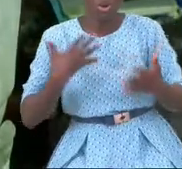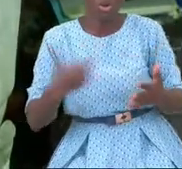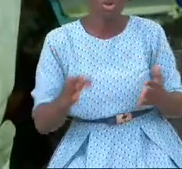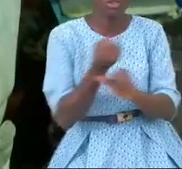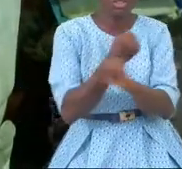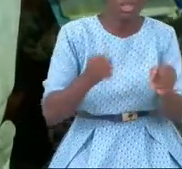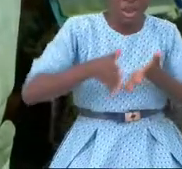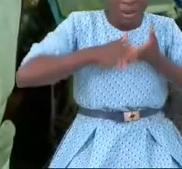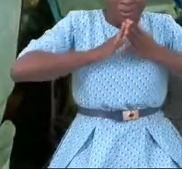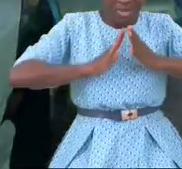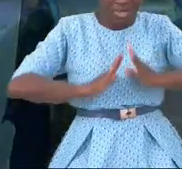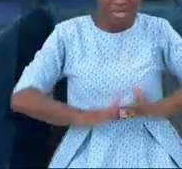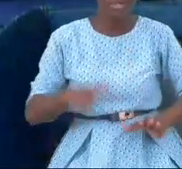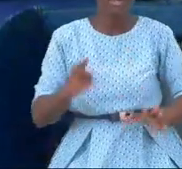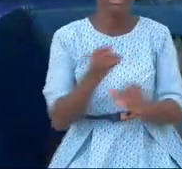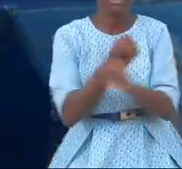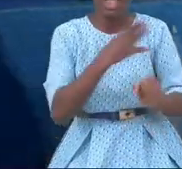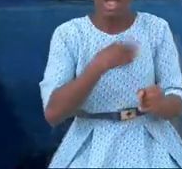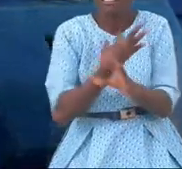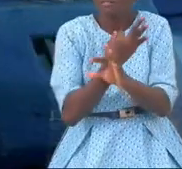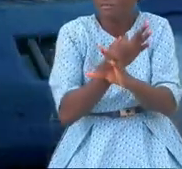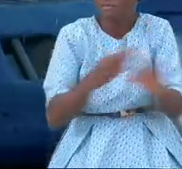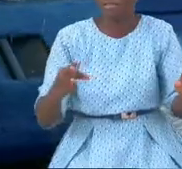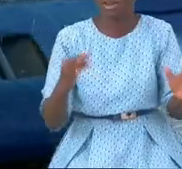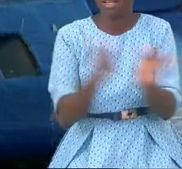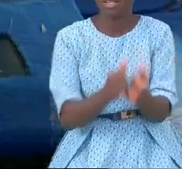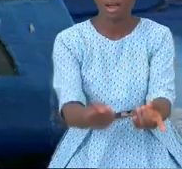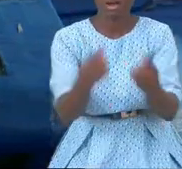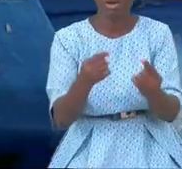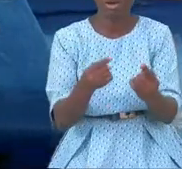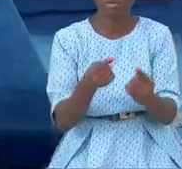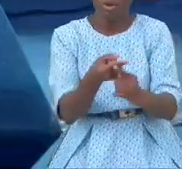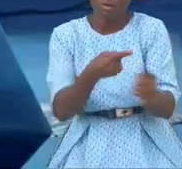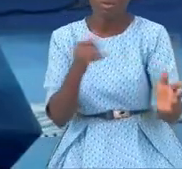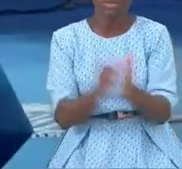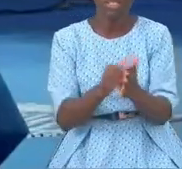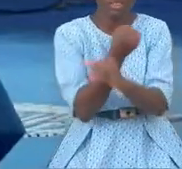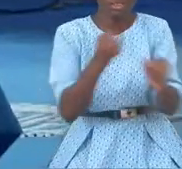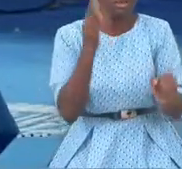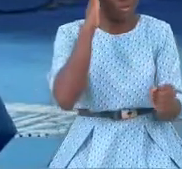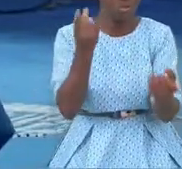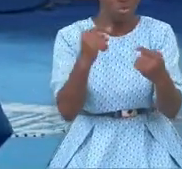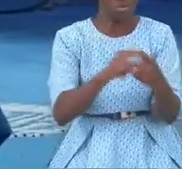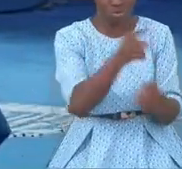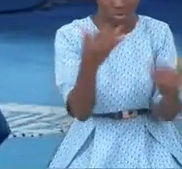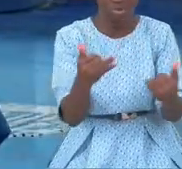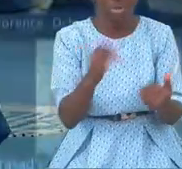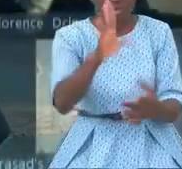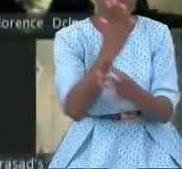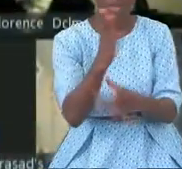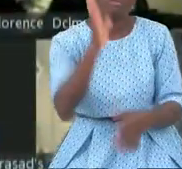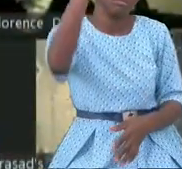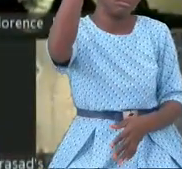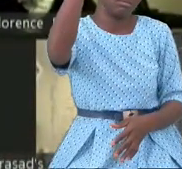now. Raise up that hand. Raise up that hand. Anywhere you are, you want that salvation, you want that forgiveness, you want that peace of